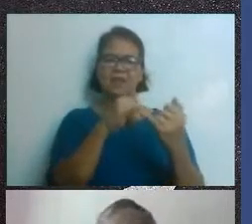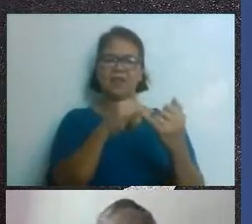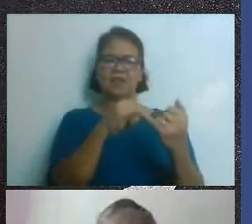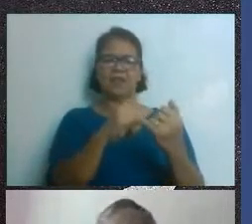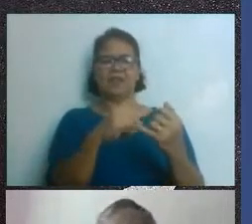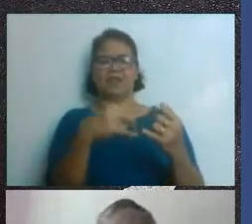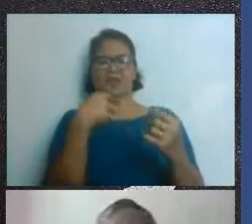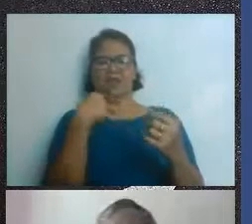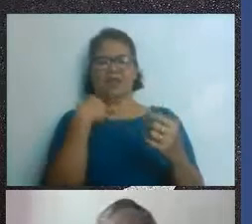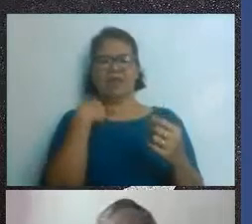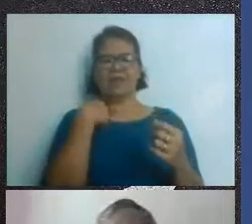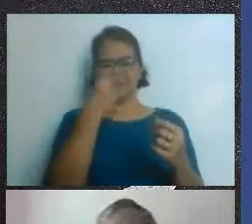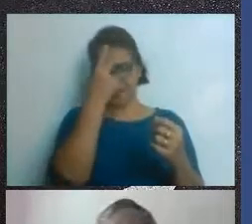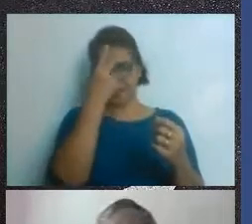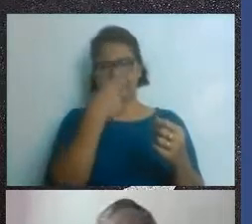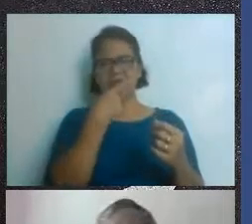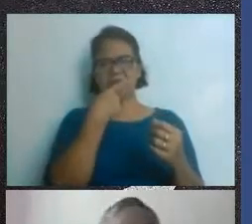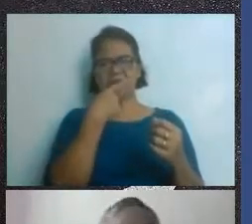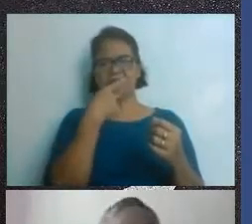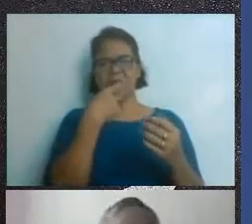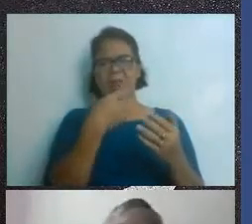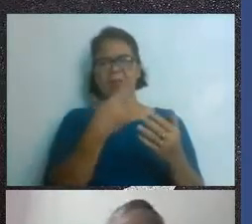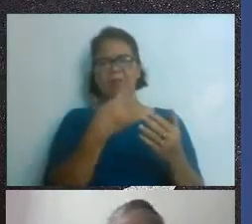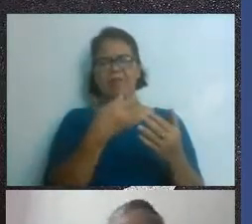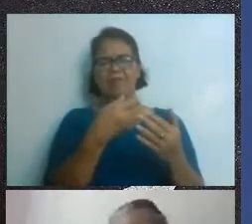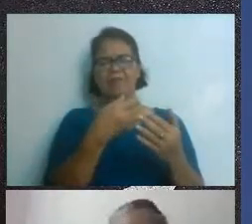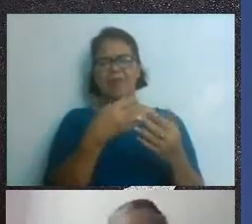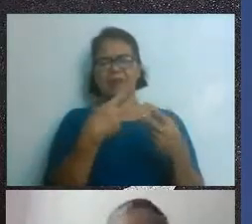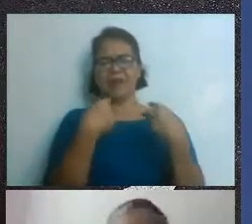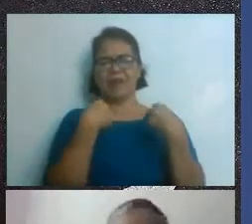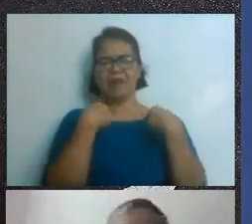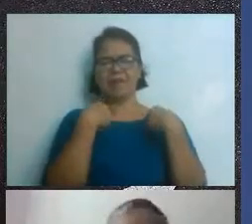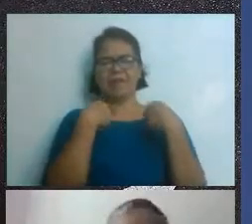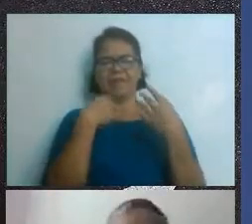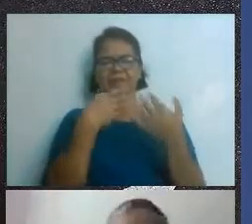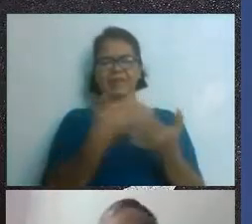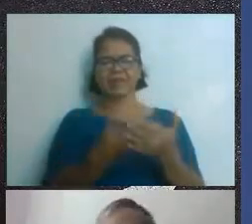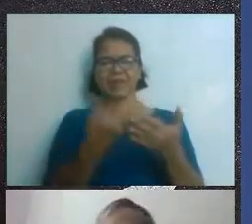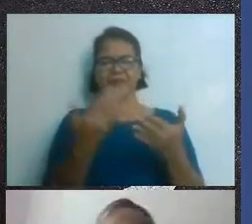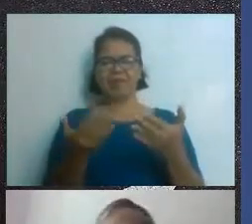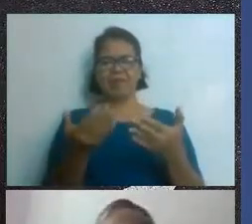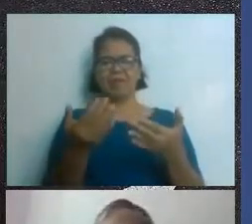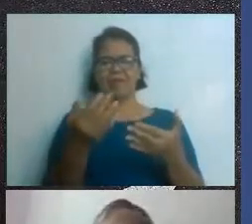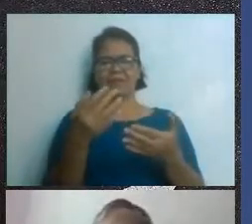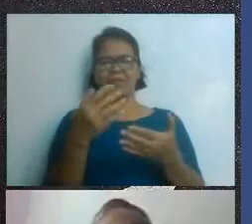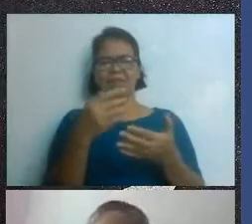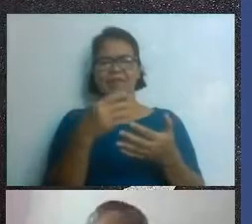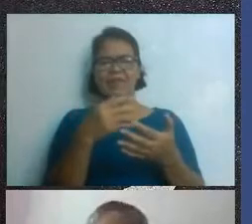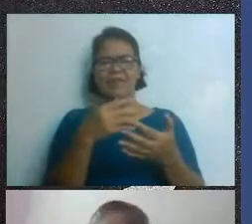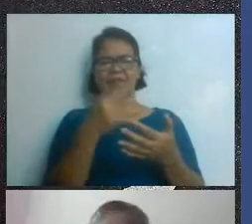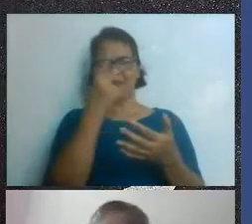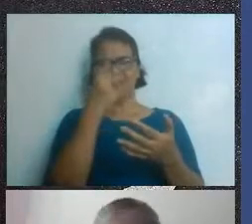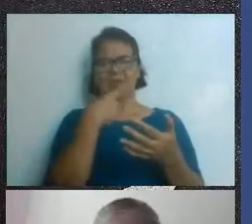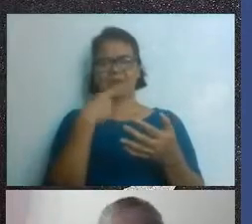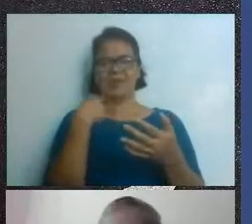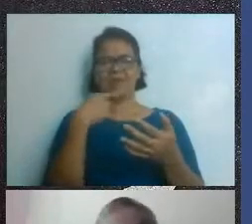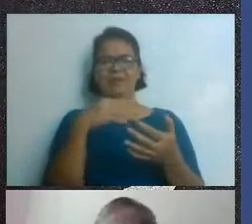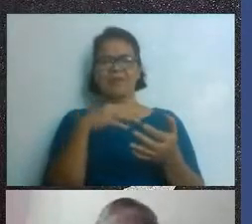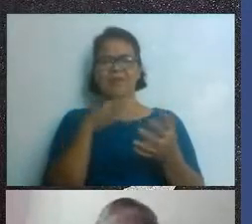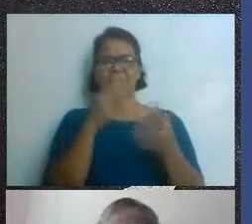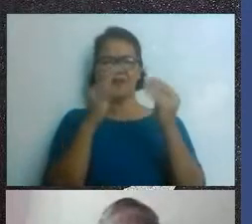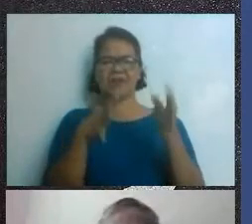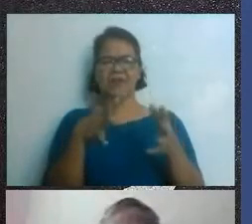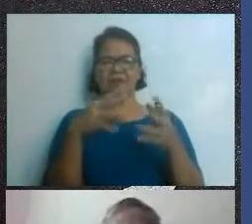would even, I would even joke that parents of the middle class, including teachers, the educated